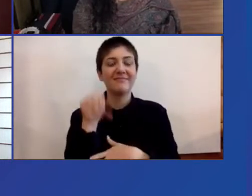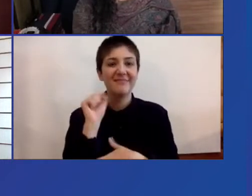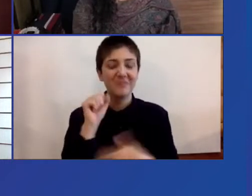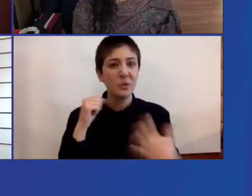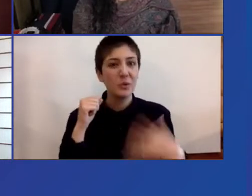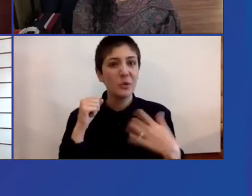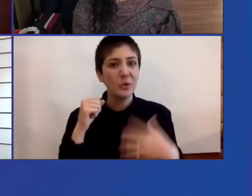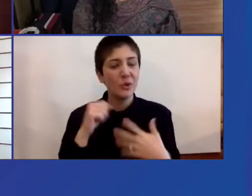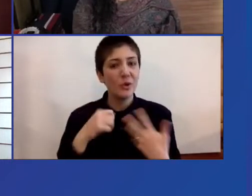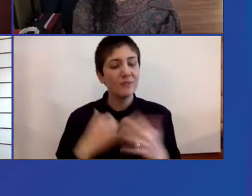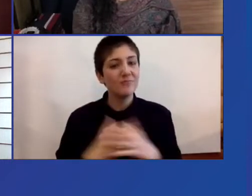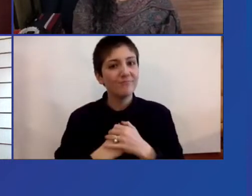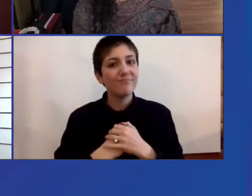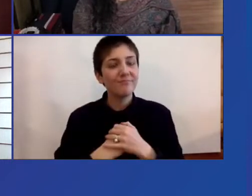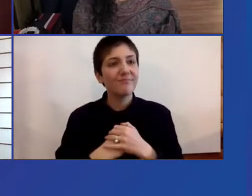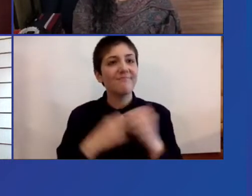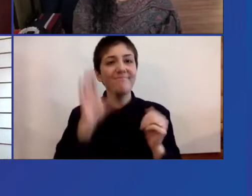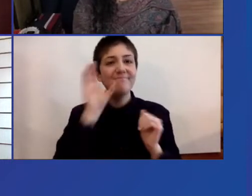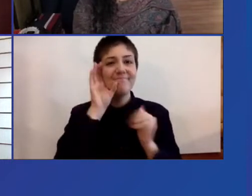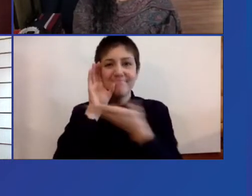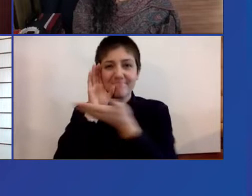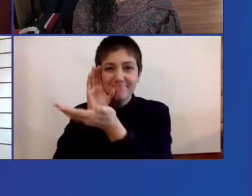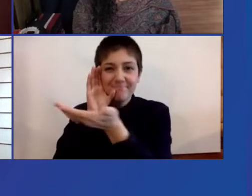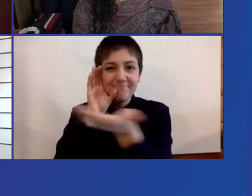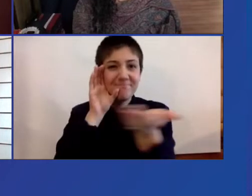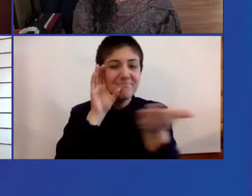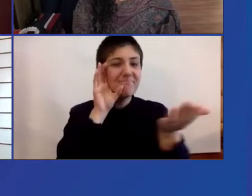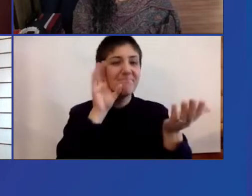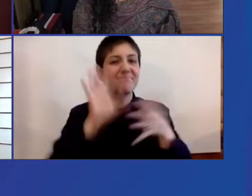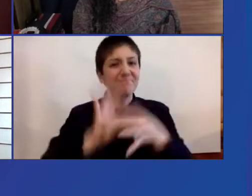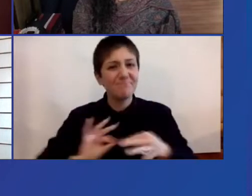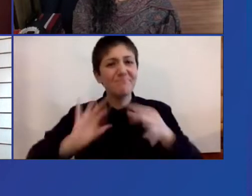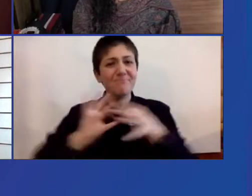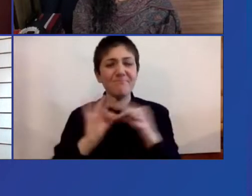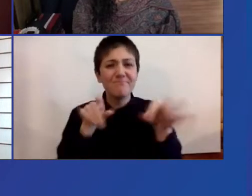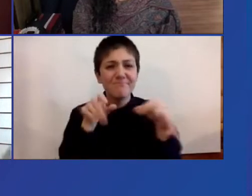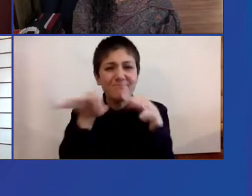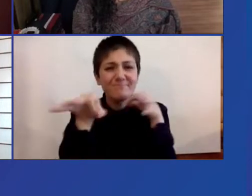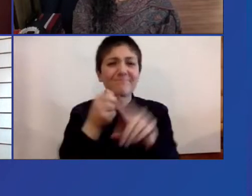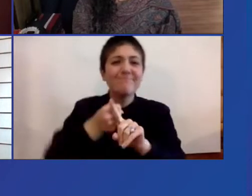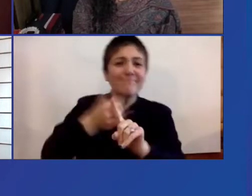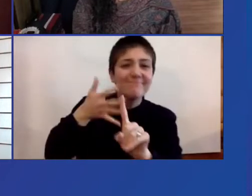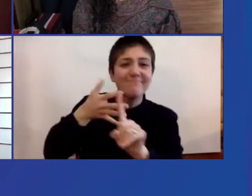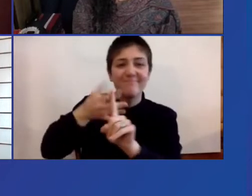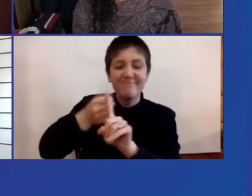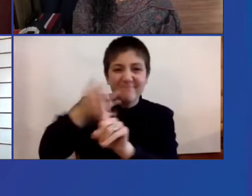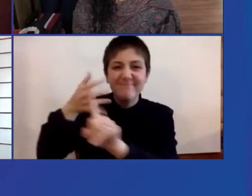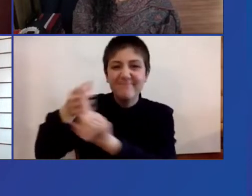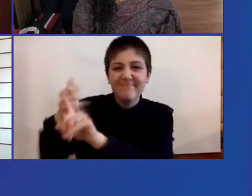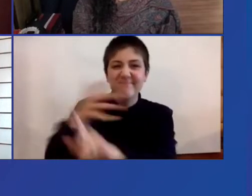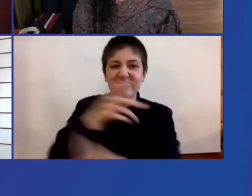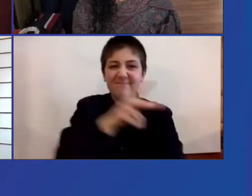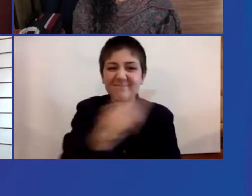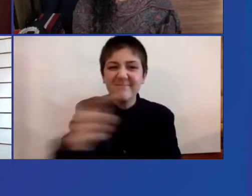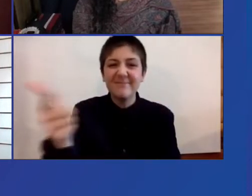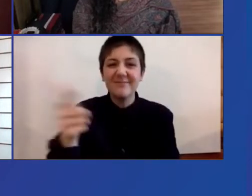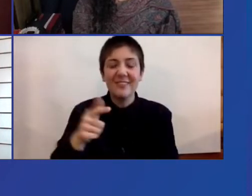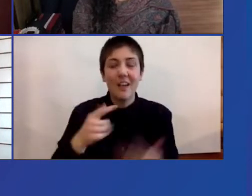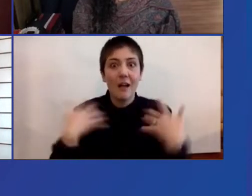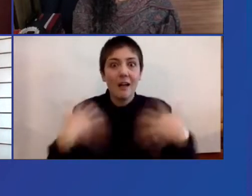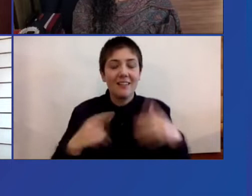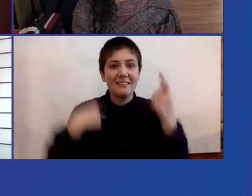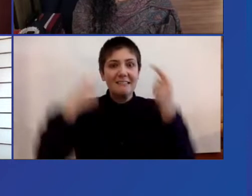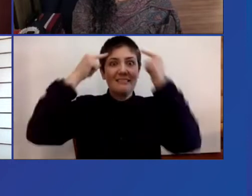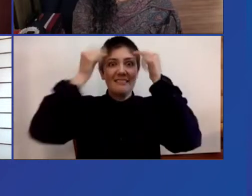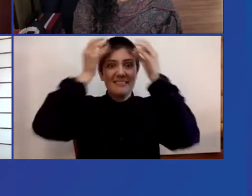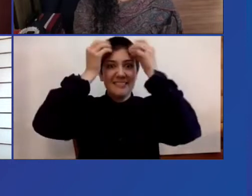and listening to all of you speak, there are so many questions that come to my mind, and